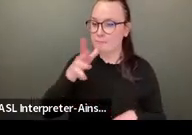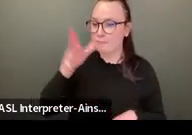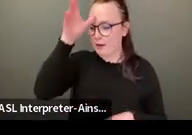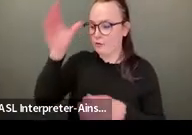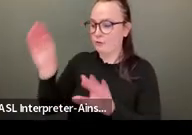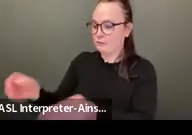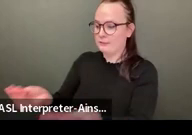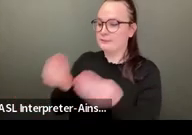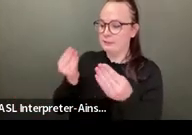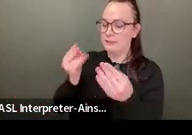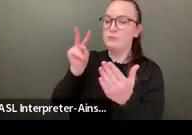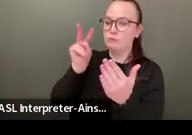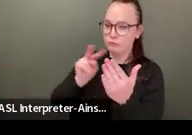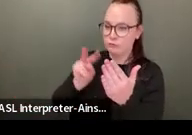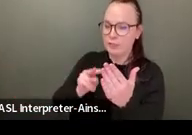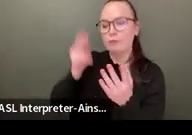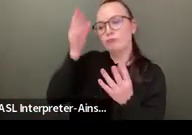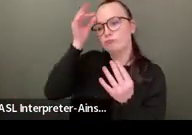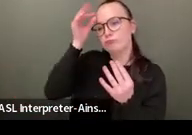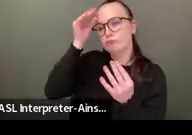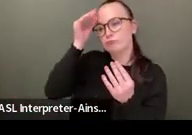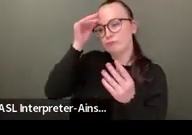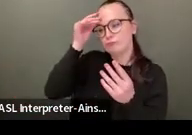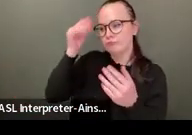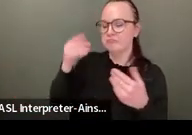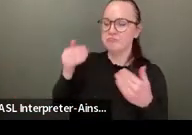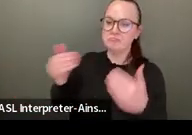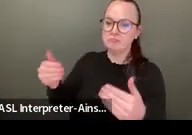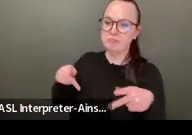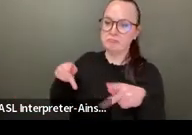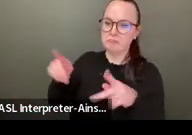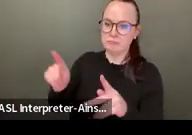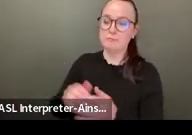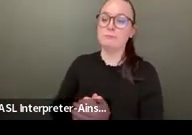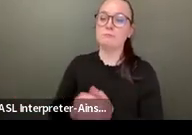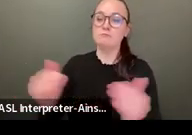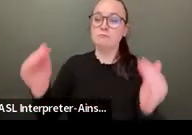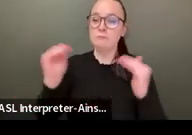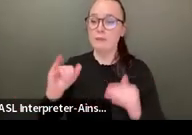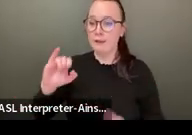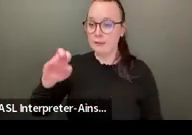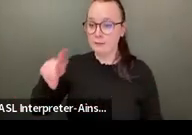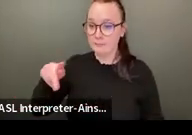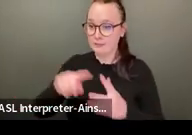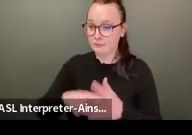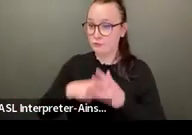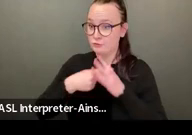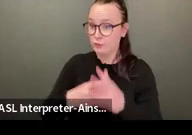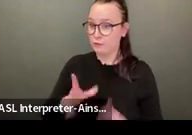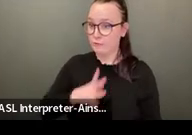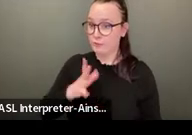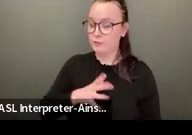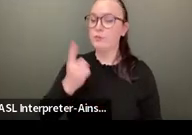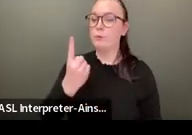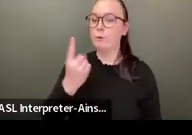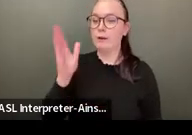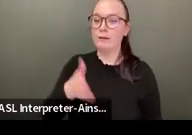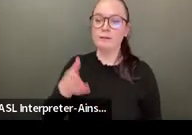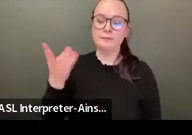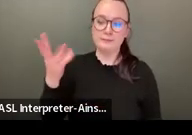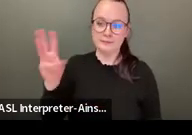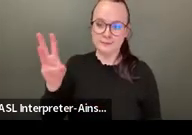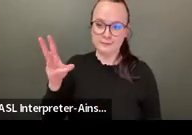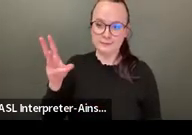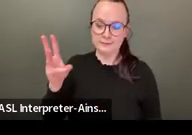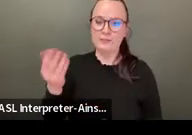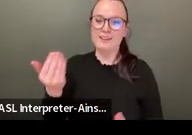written notice and think about that. And then the IEP would start on 1/16. And again, we're back to that